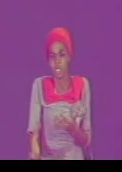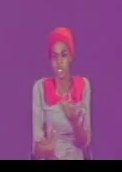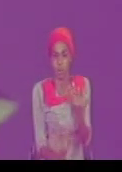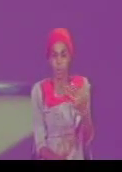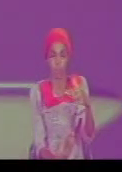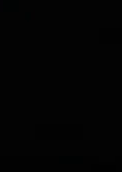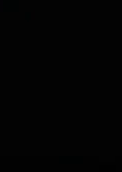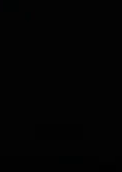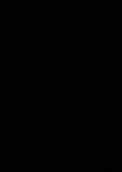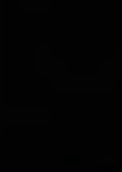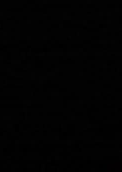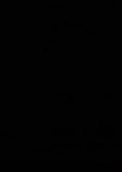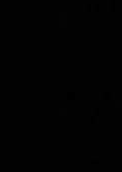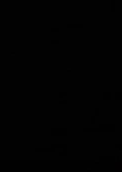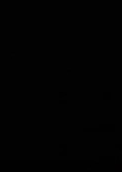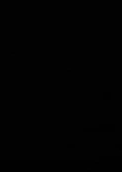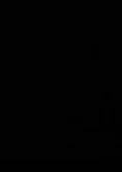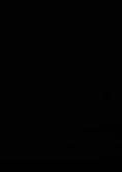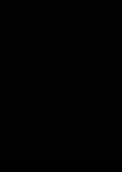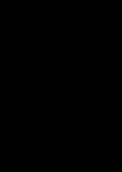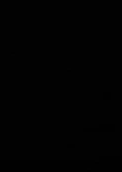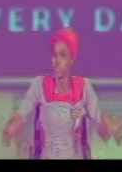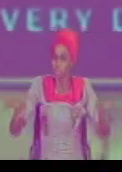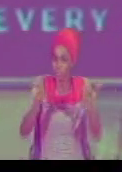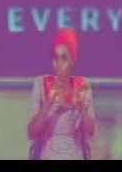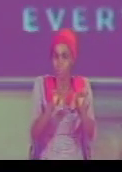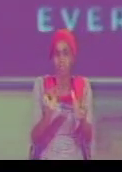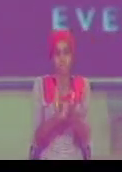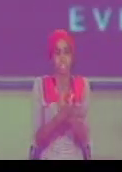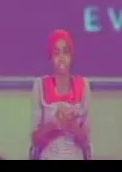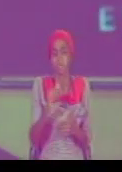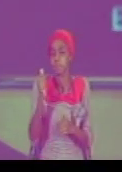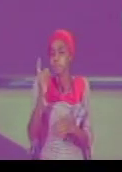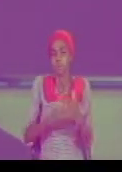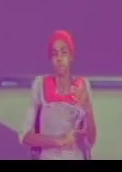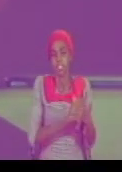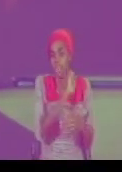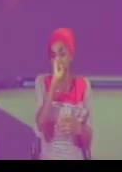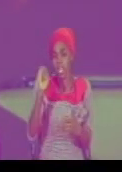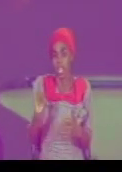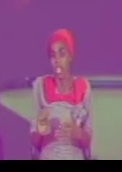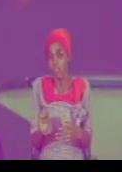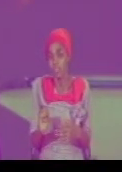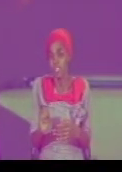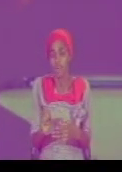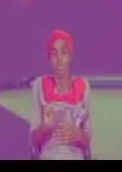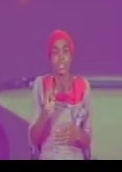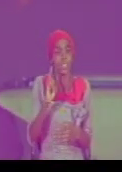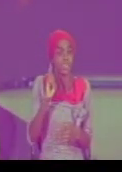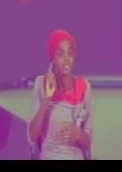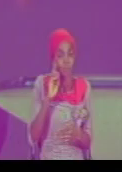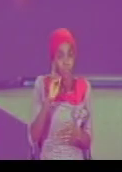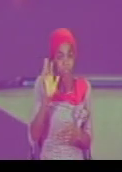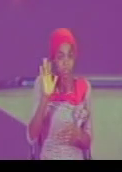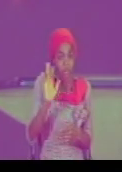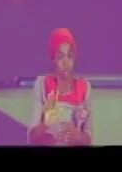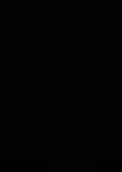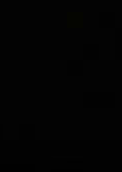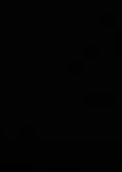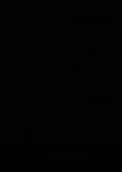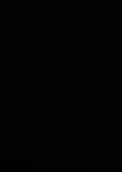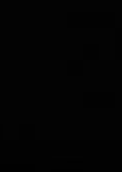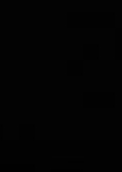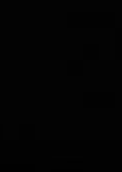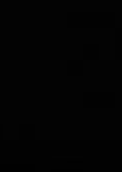so peculiar that what and whatever your disposition, you become